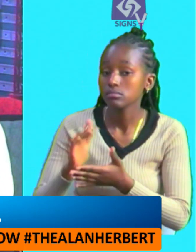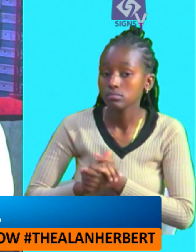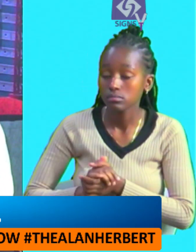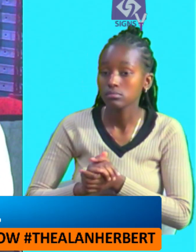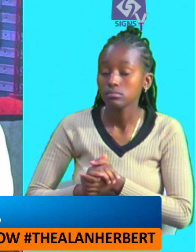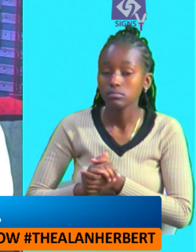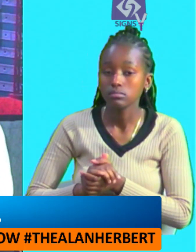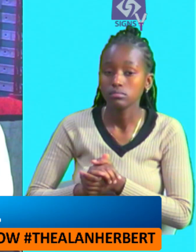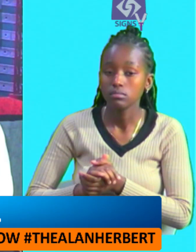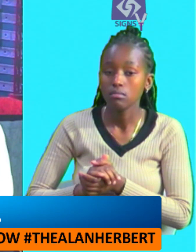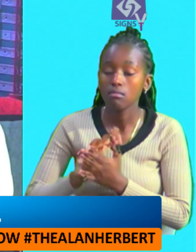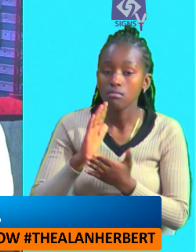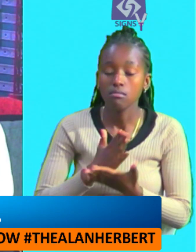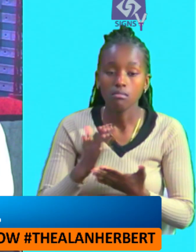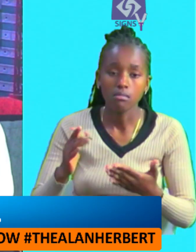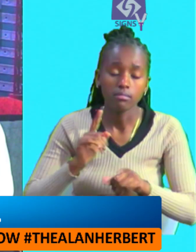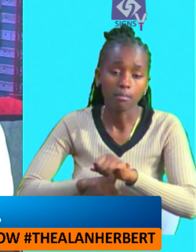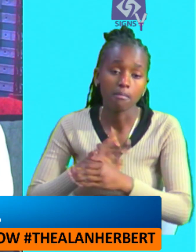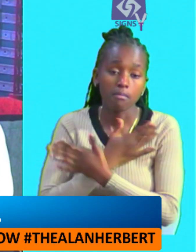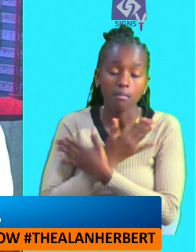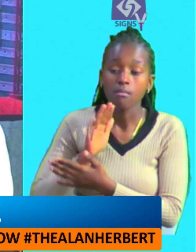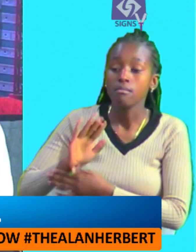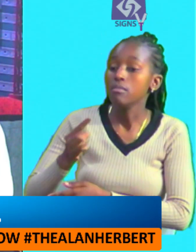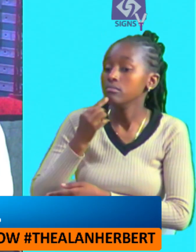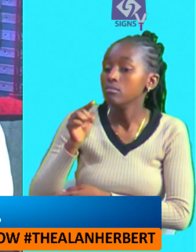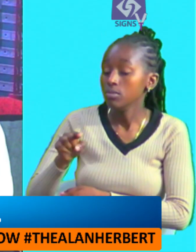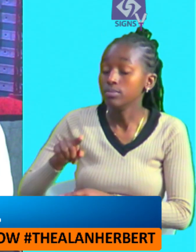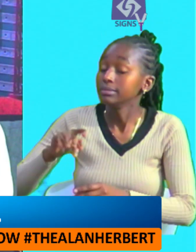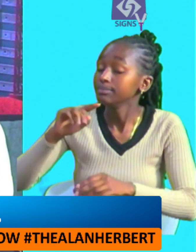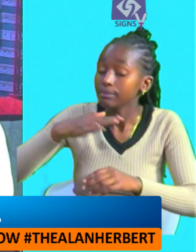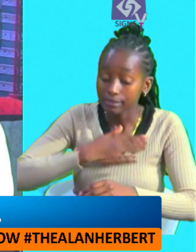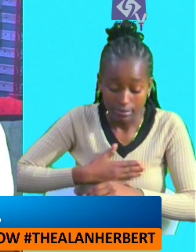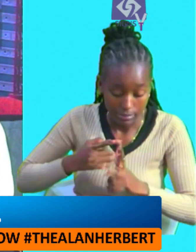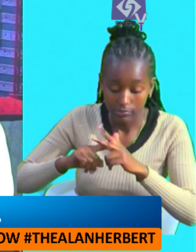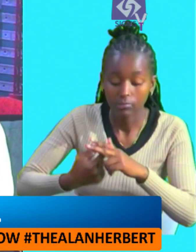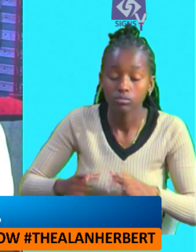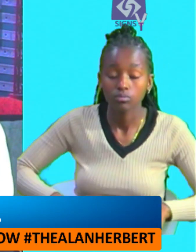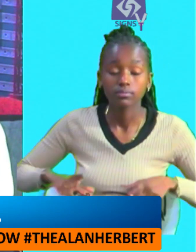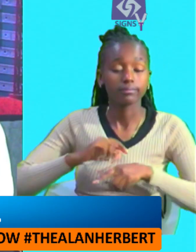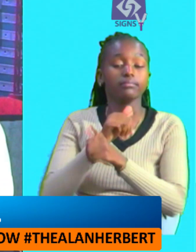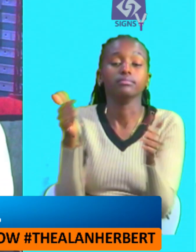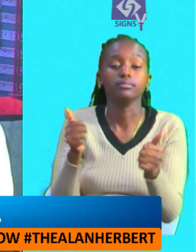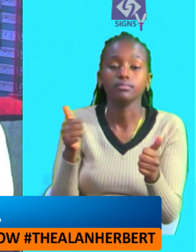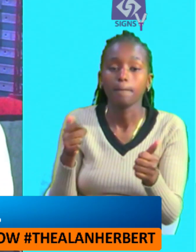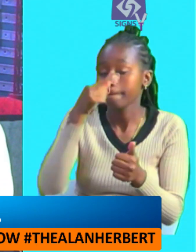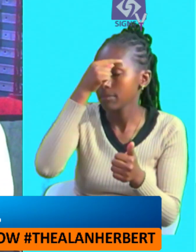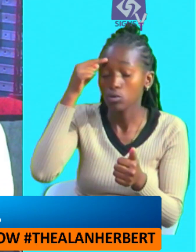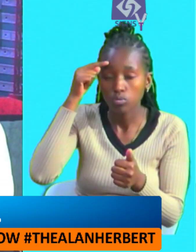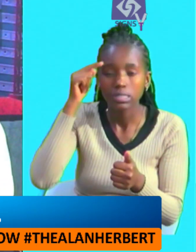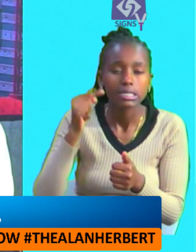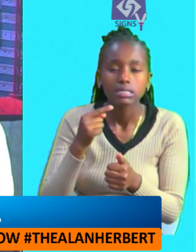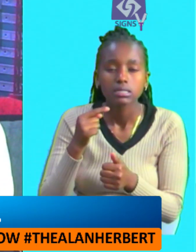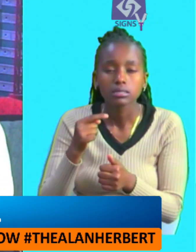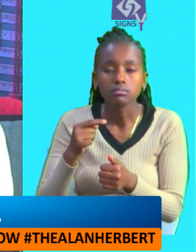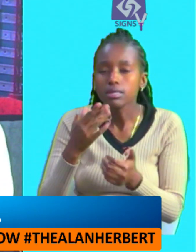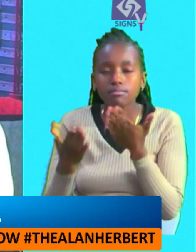at 18 but vitu nyingi sana alienda kama hajafanya ama haja experience. Yeah. Which is sad